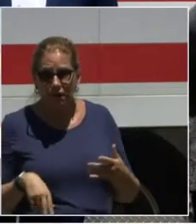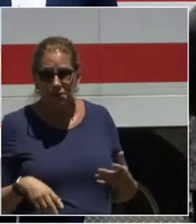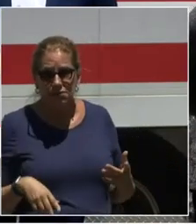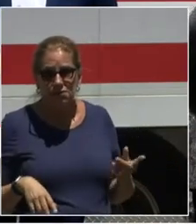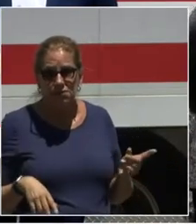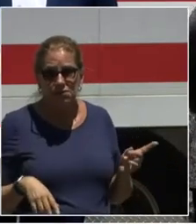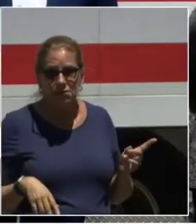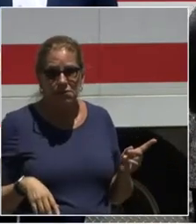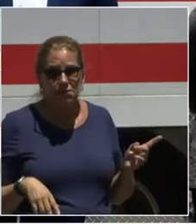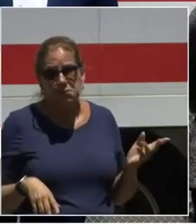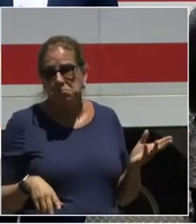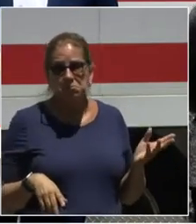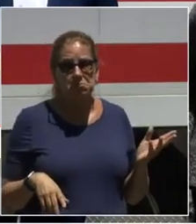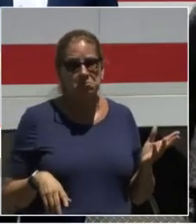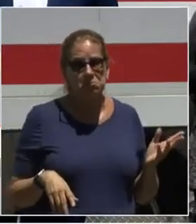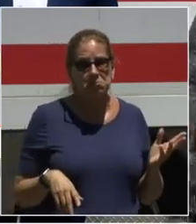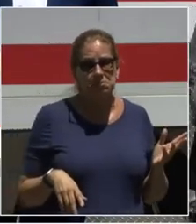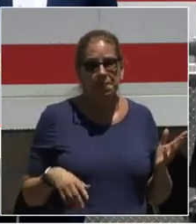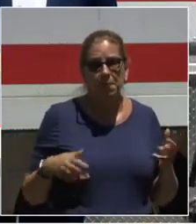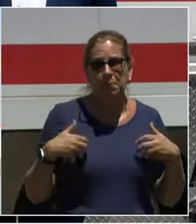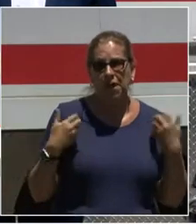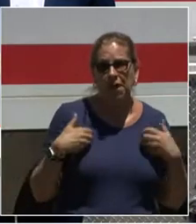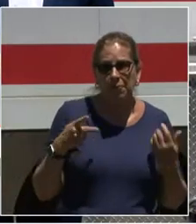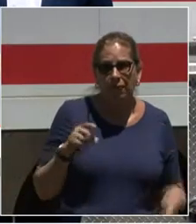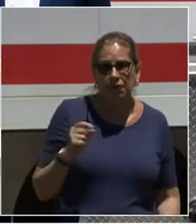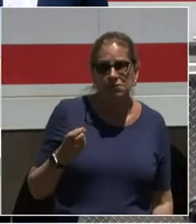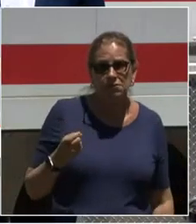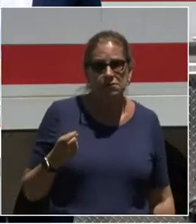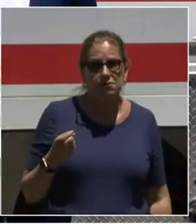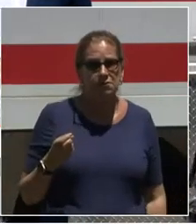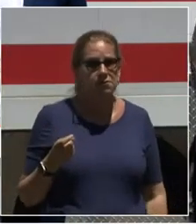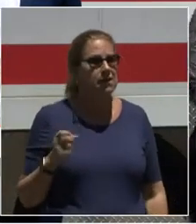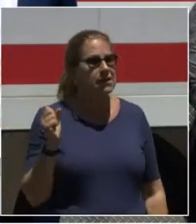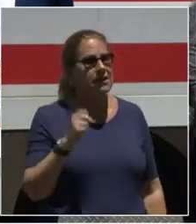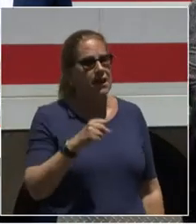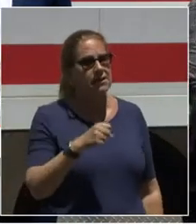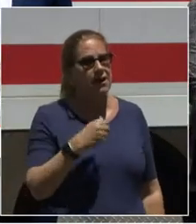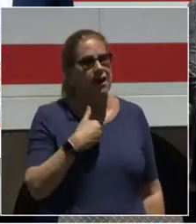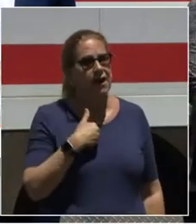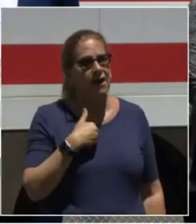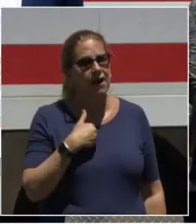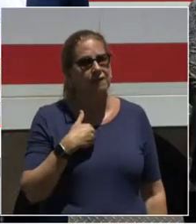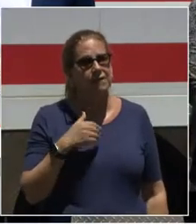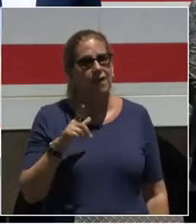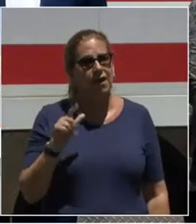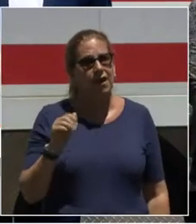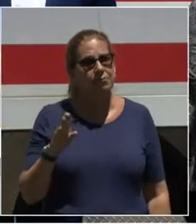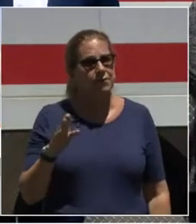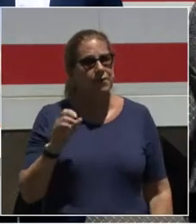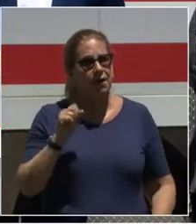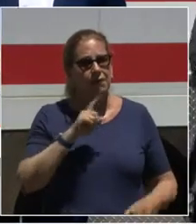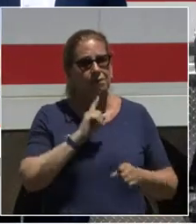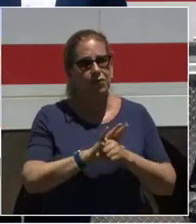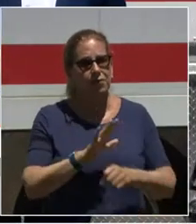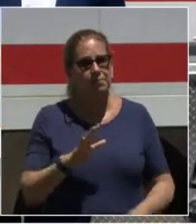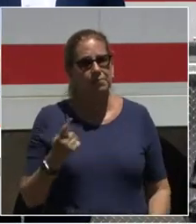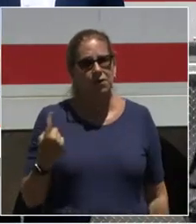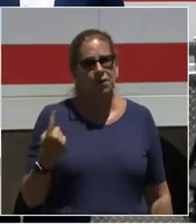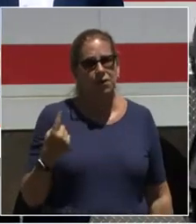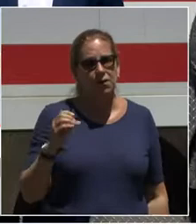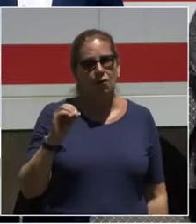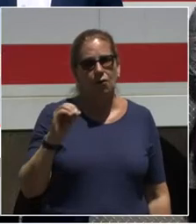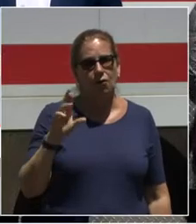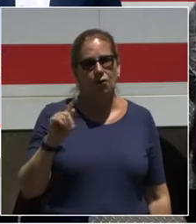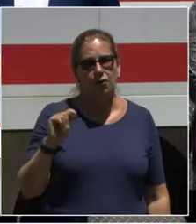Here's the specifics. Is our laboratory can prove that it's an orthopox virus, which is the family of viruses